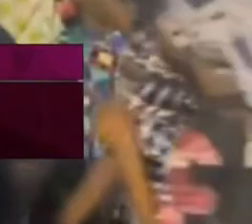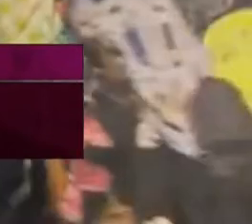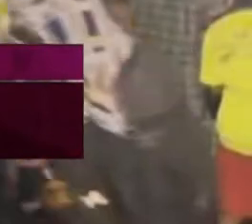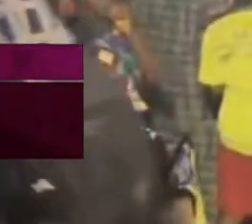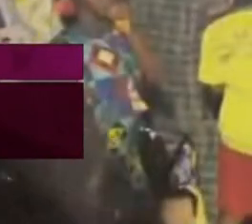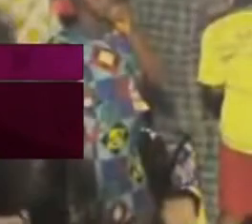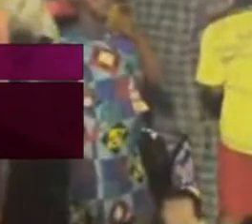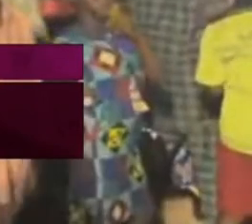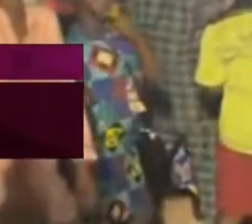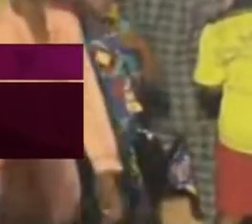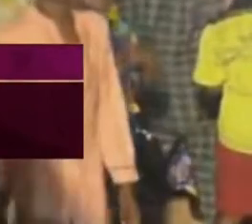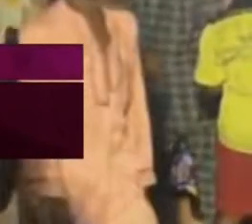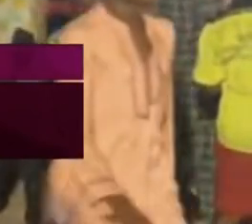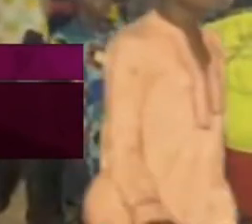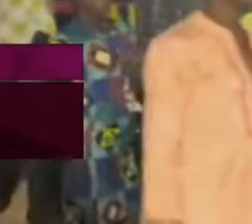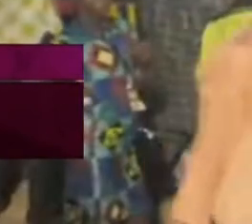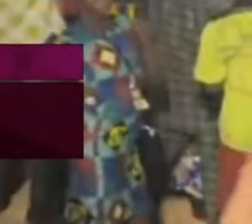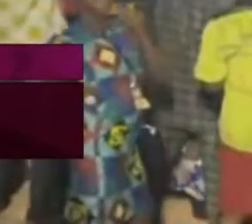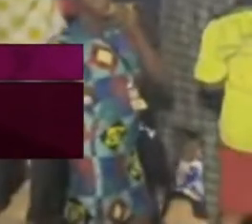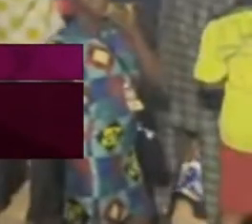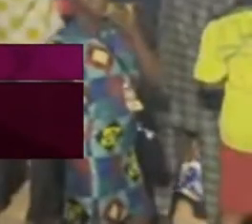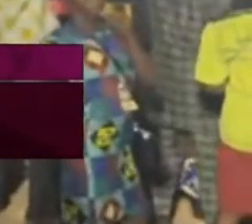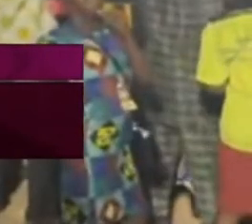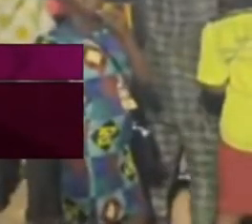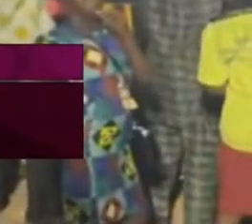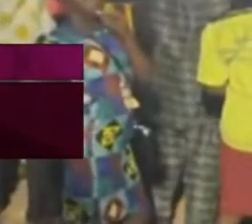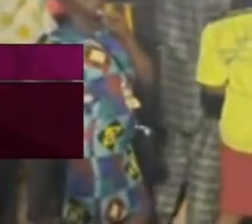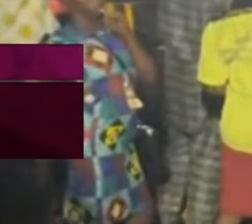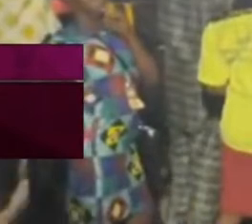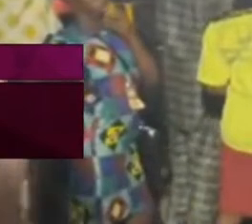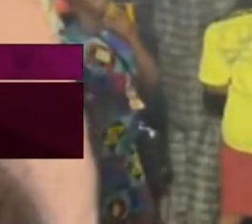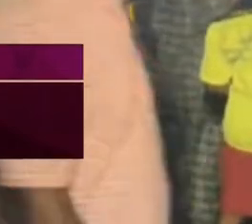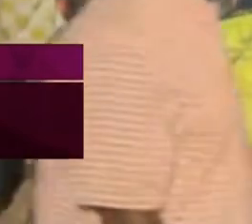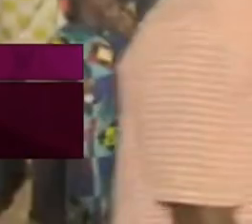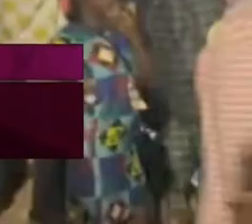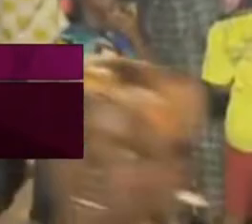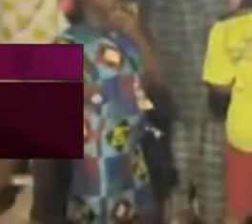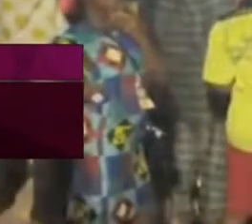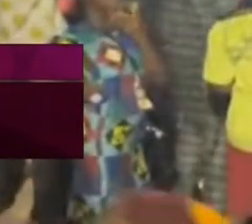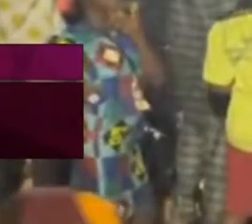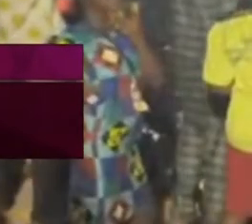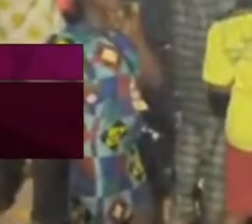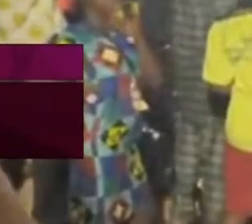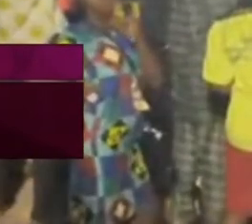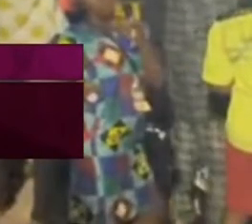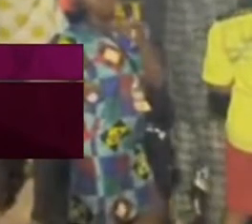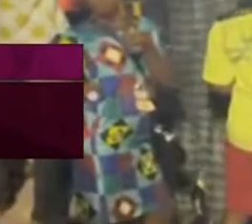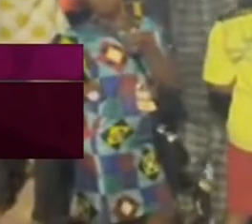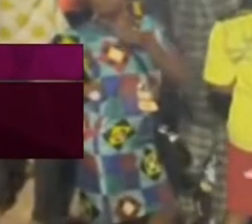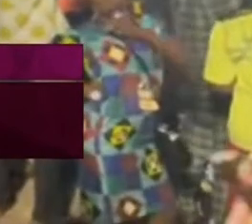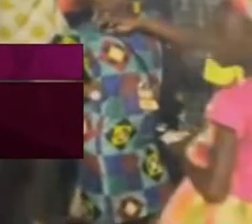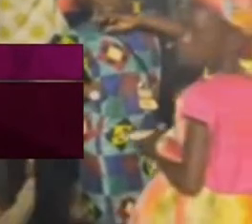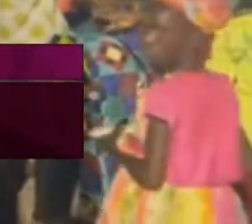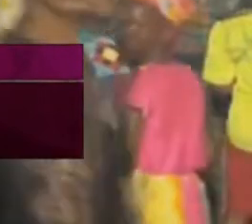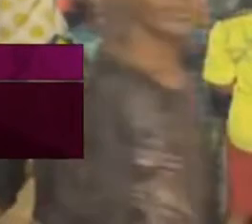www.dclm.org/connect-with-christ. Trust me, you do not want to be left out in this train of salvation. That link you just filled is to give us details